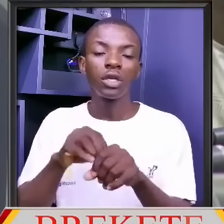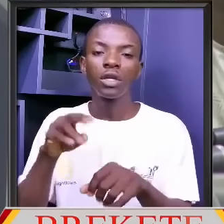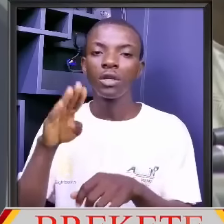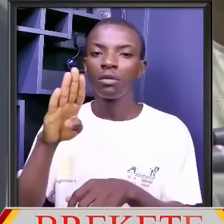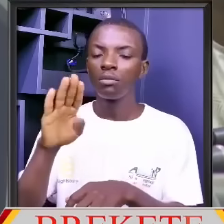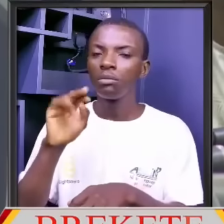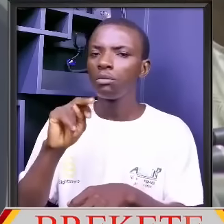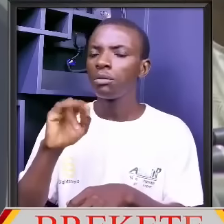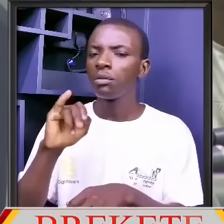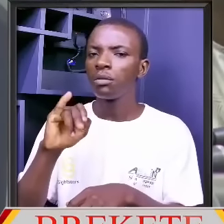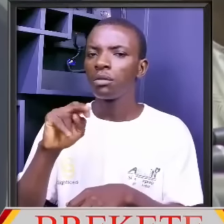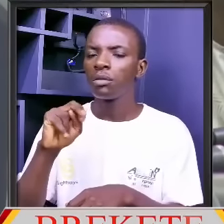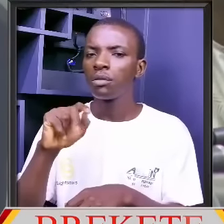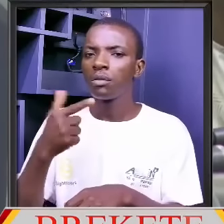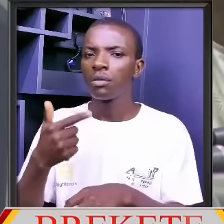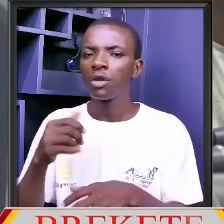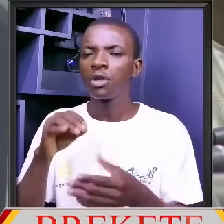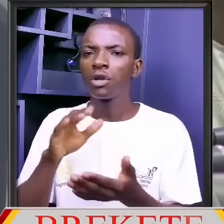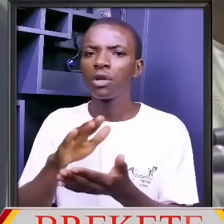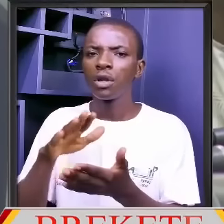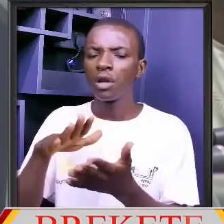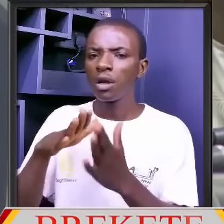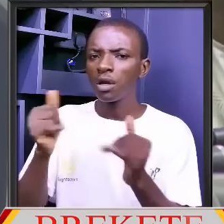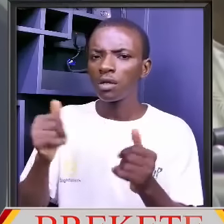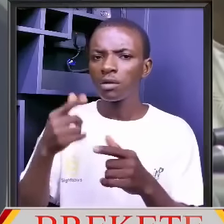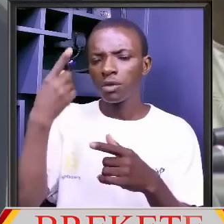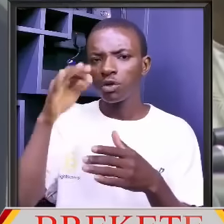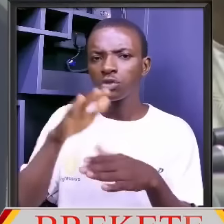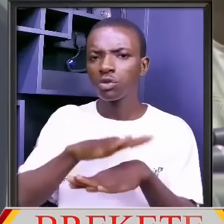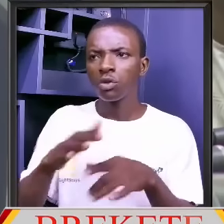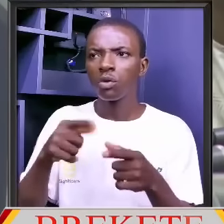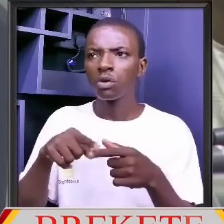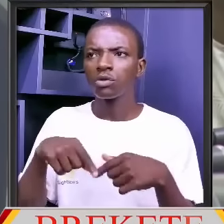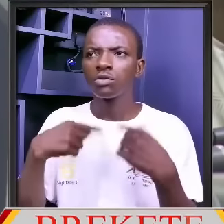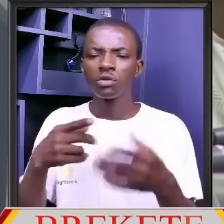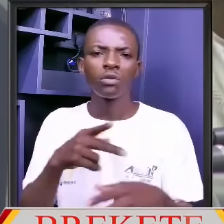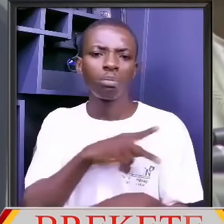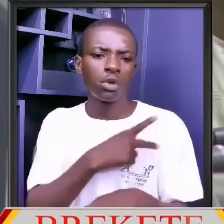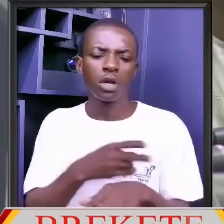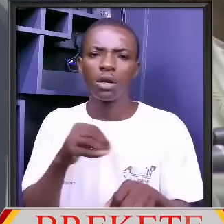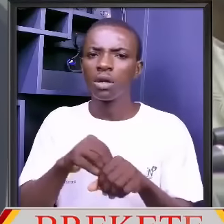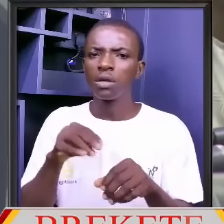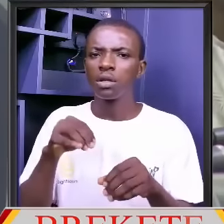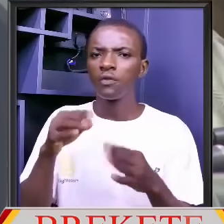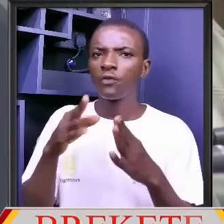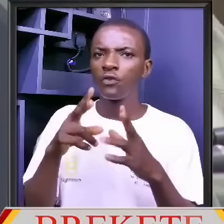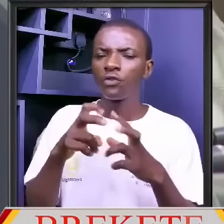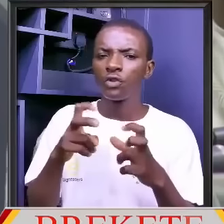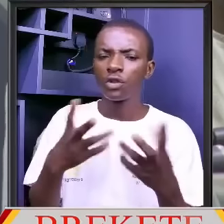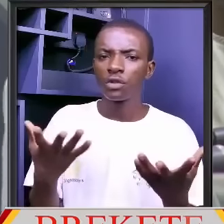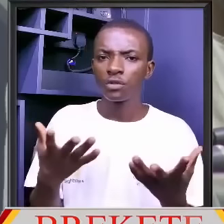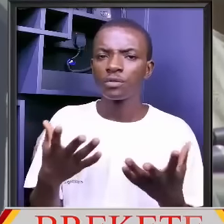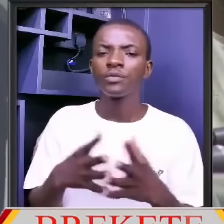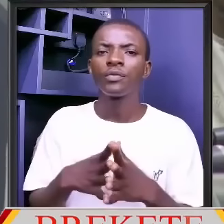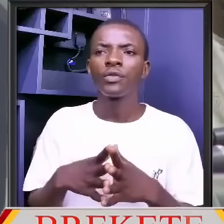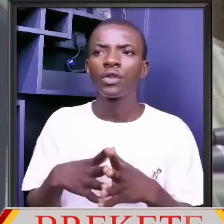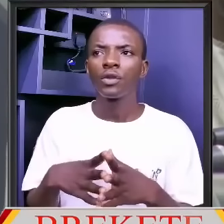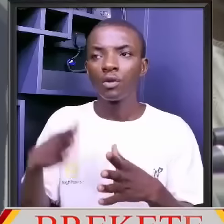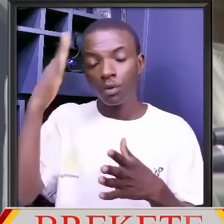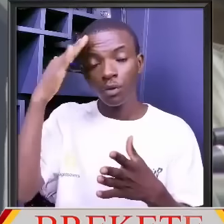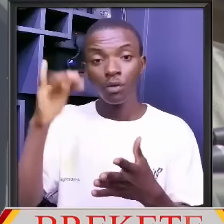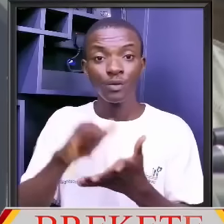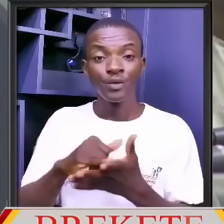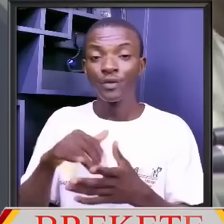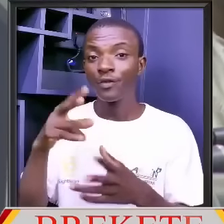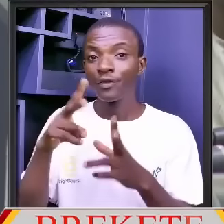Benin. Make I come stay his sister house. Say because he no want make they come give me belle for village for here. And you know, say these